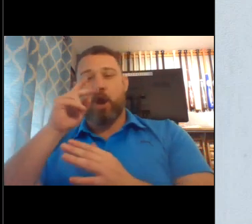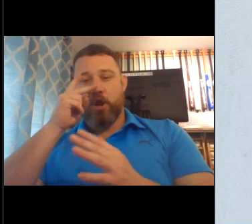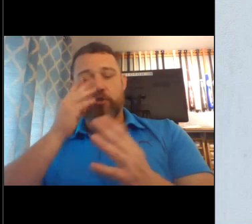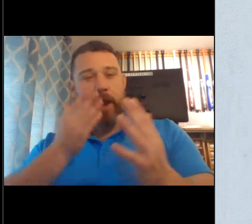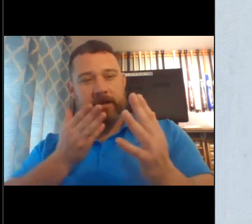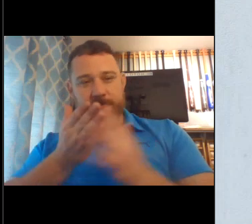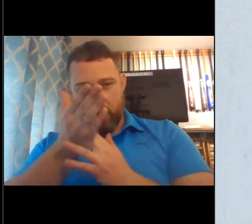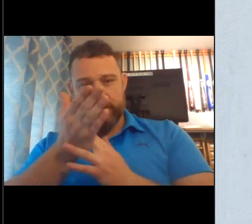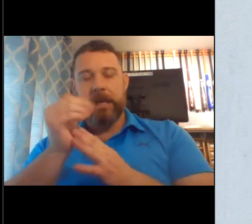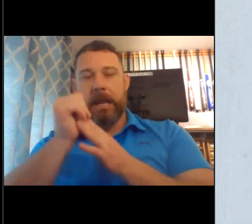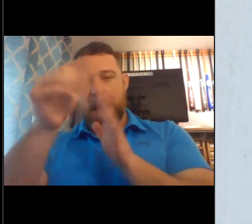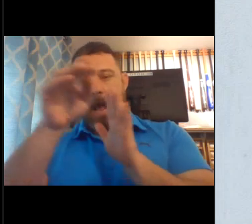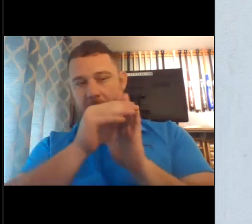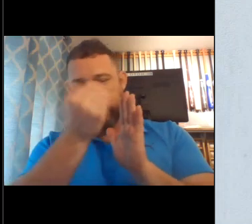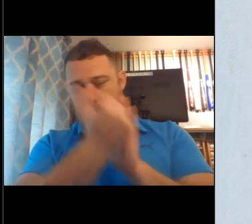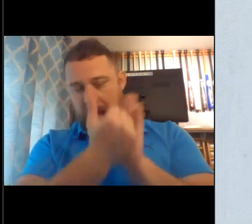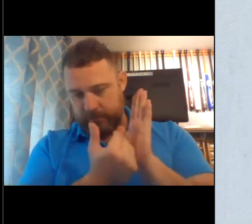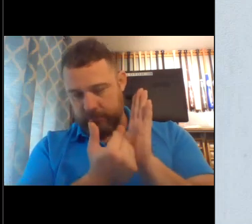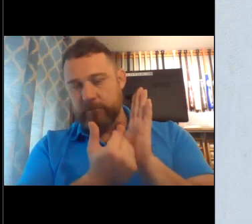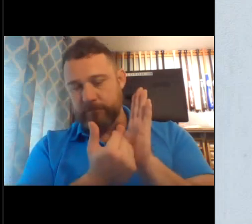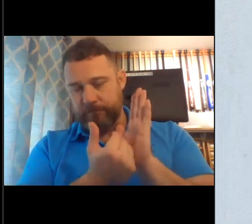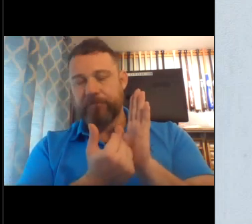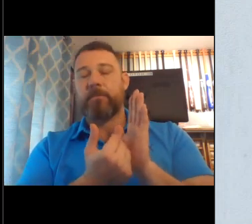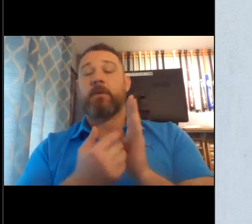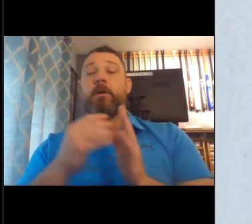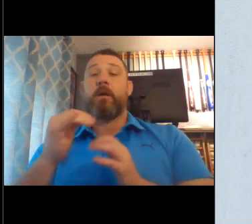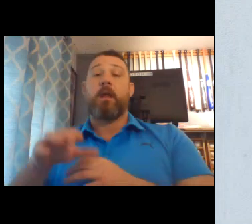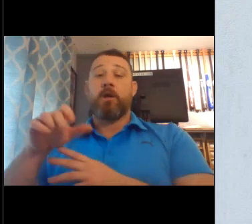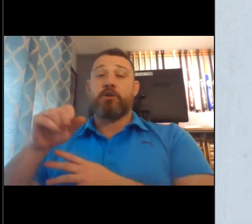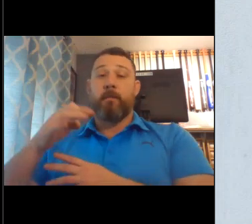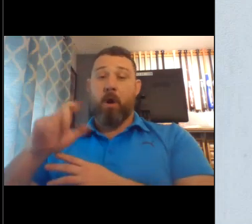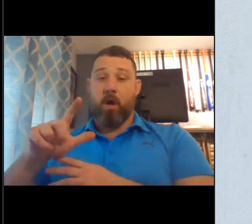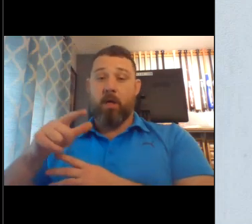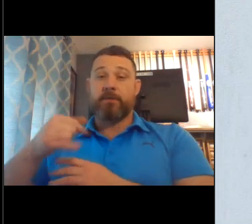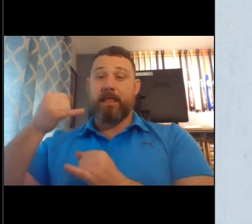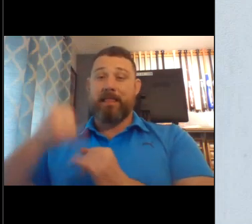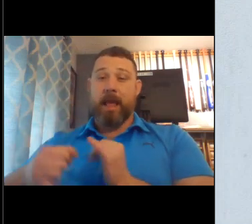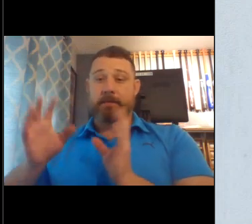Finally, this is Gurtej Patal's last meeting as Commission staff.